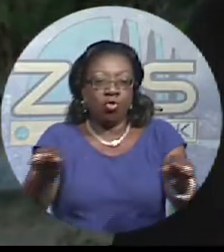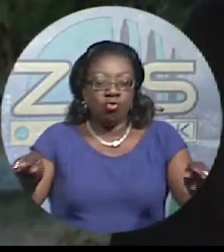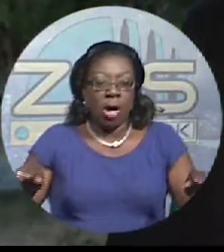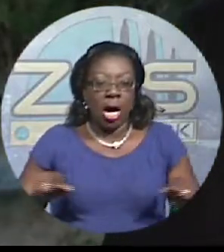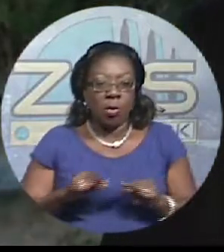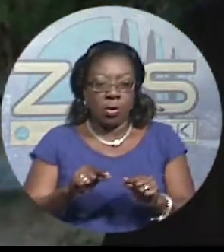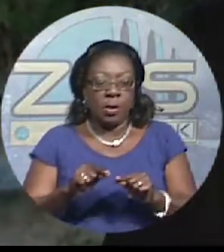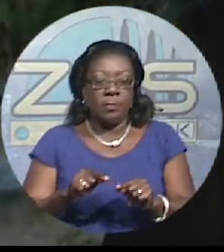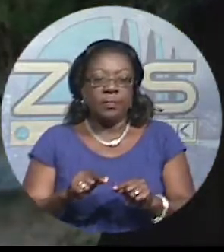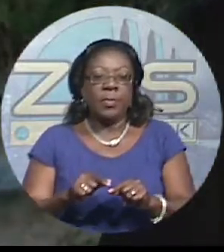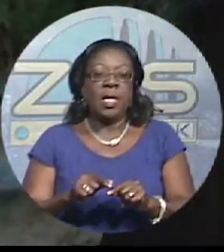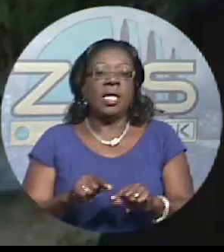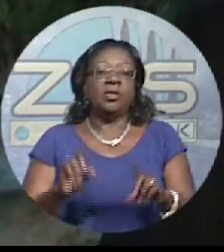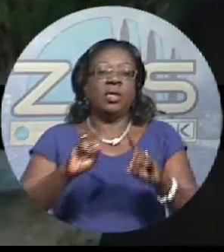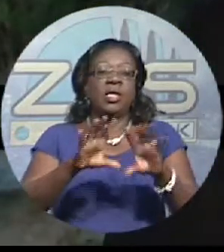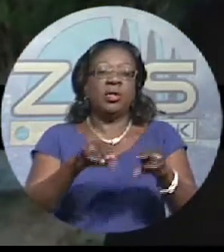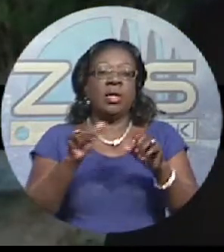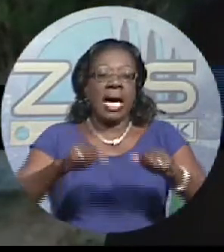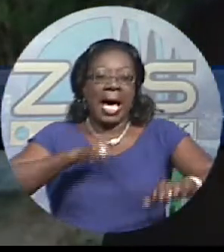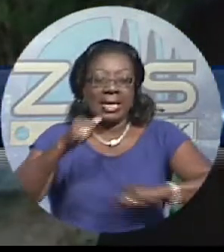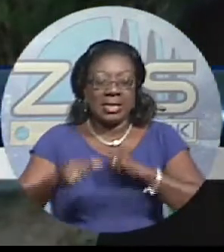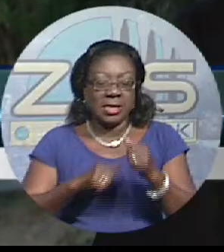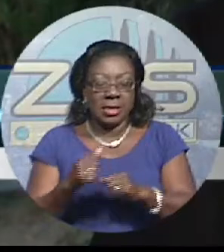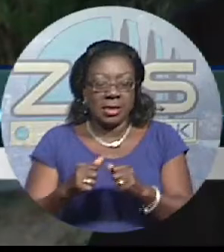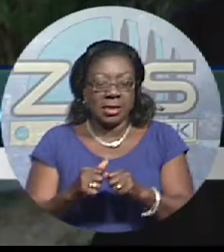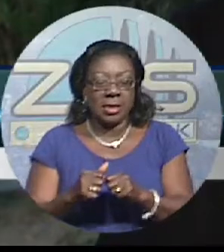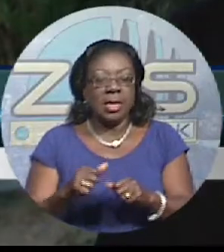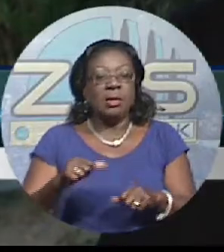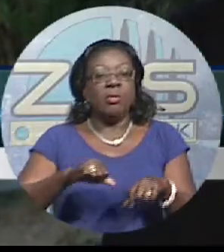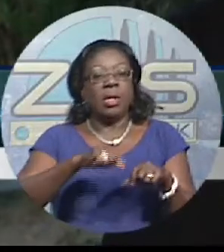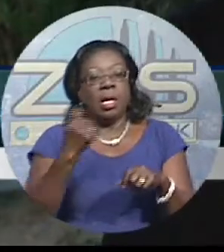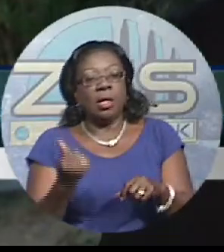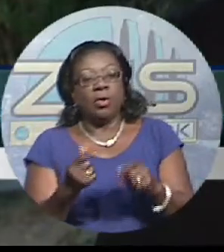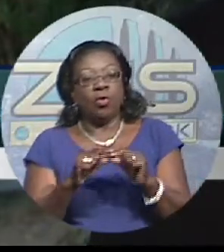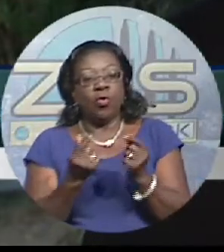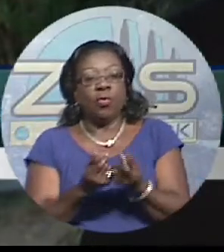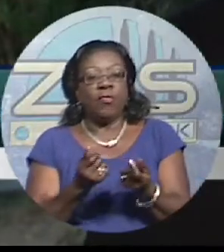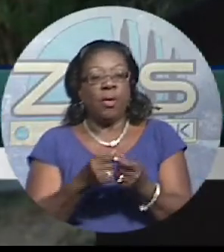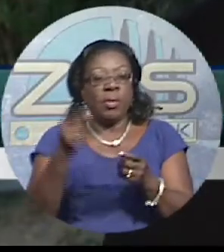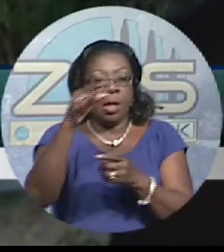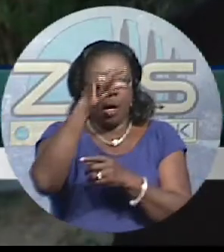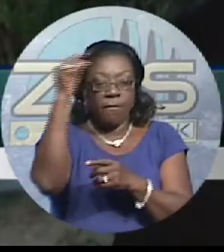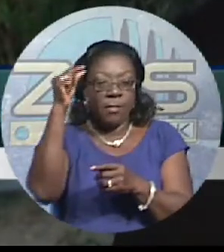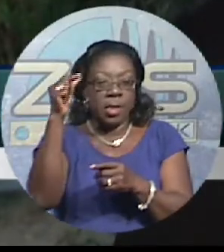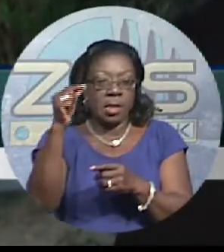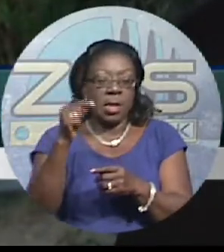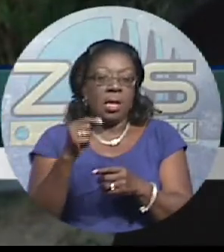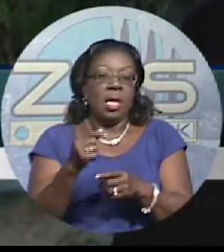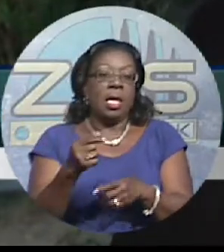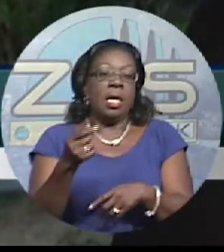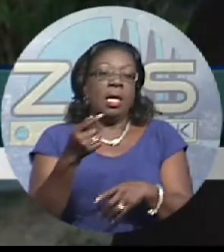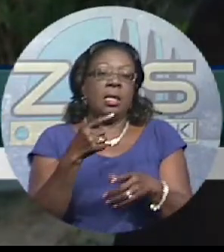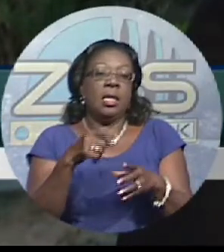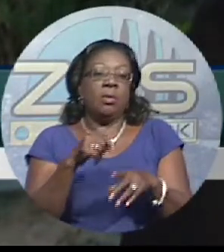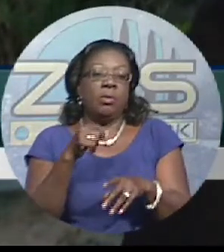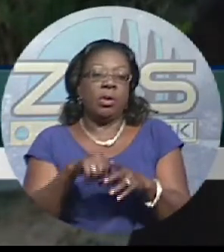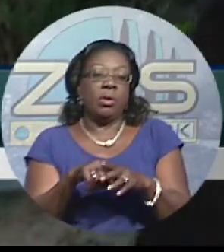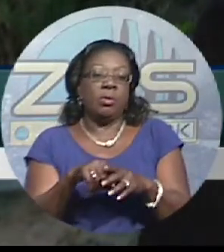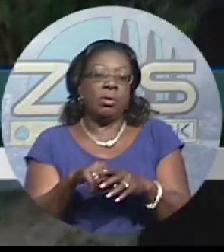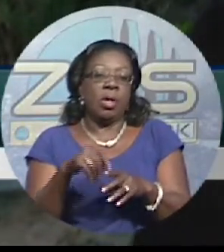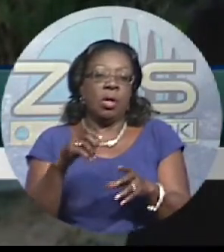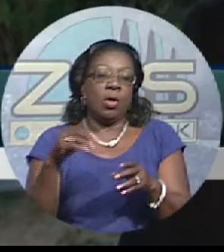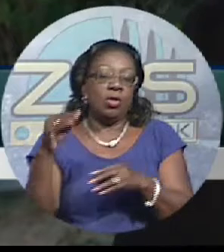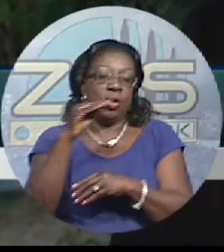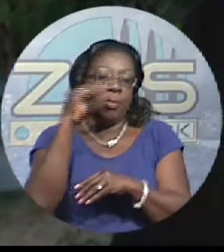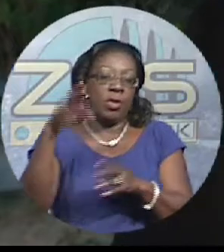action together with other agencies of government, which also include the Ministry of Works and their Volatile and Substance Unit, and also the